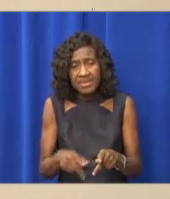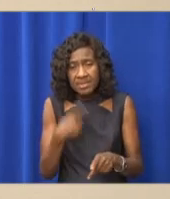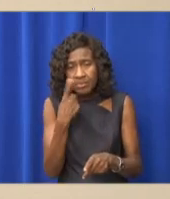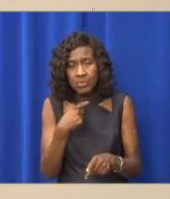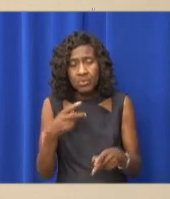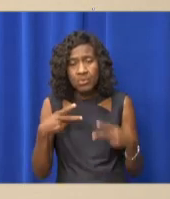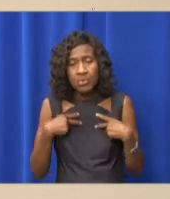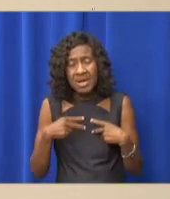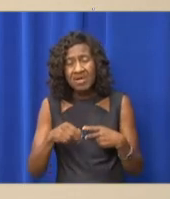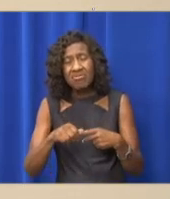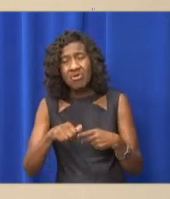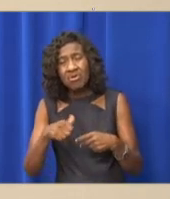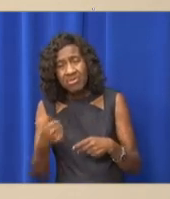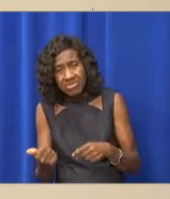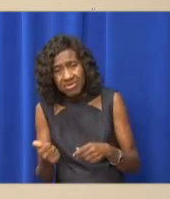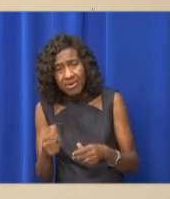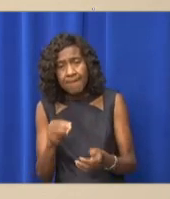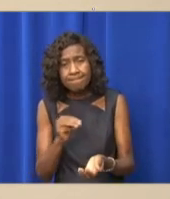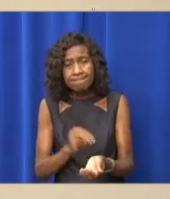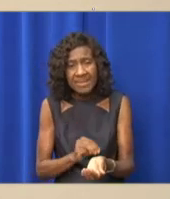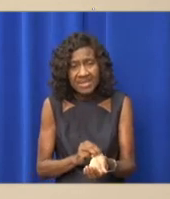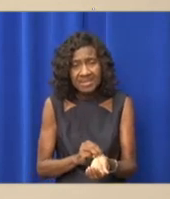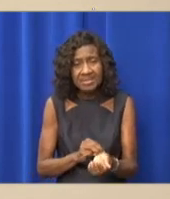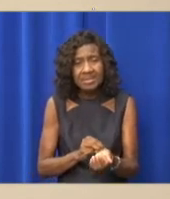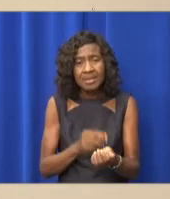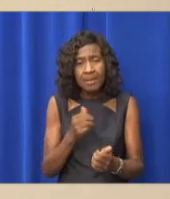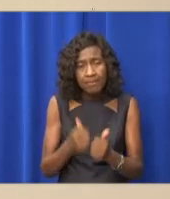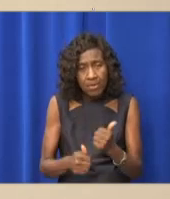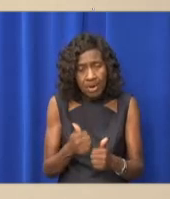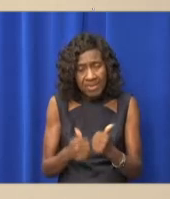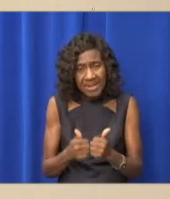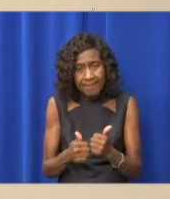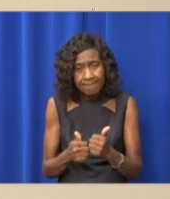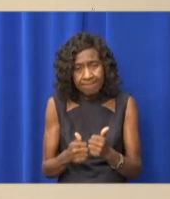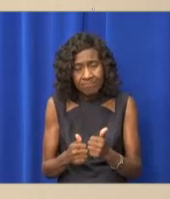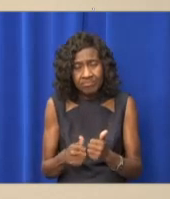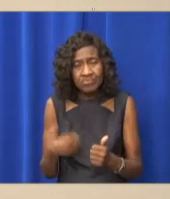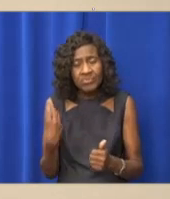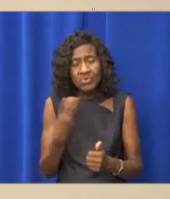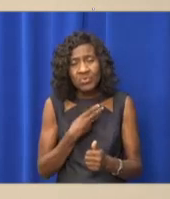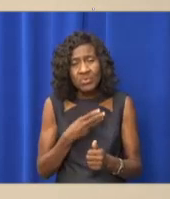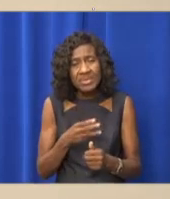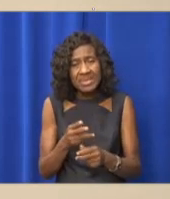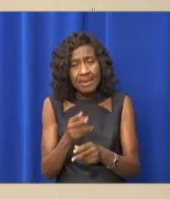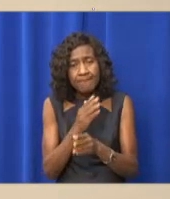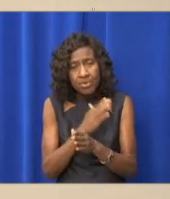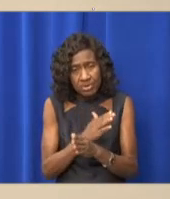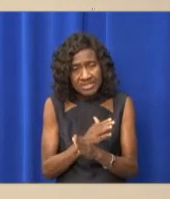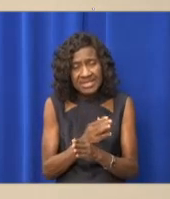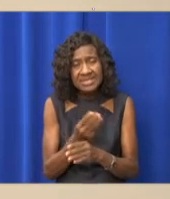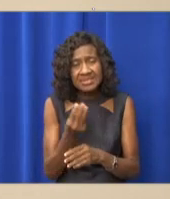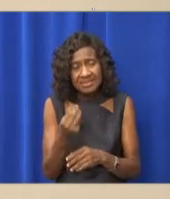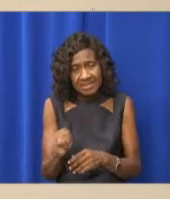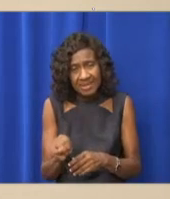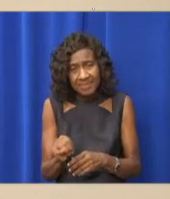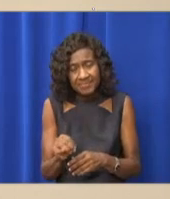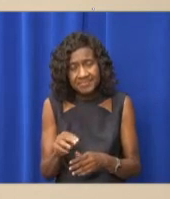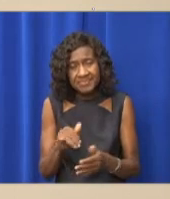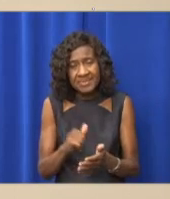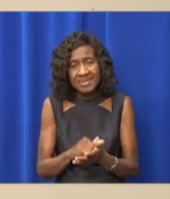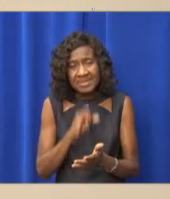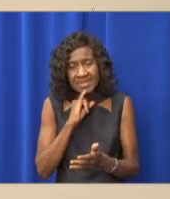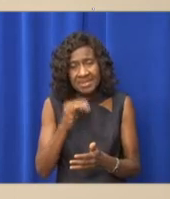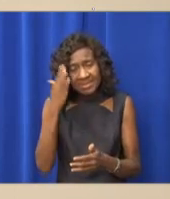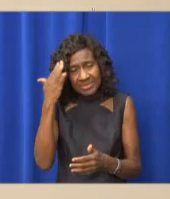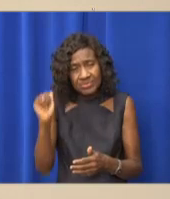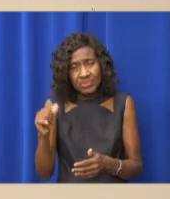have largely been shielded from it. And I think in large part, that is why we have so